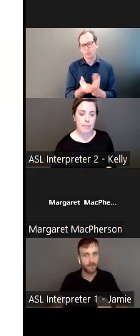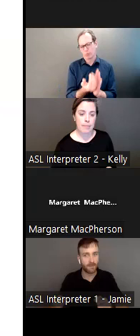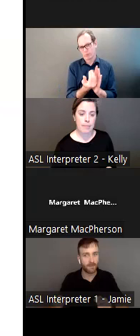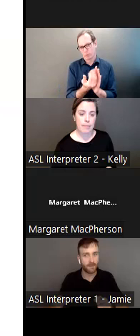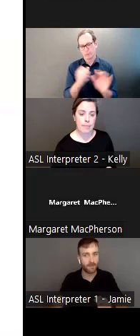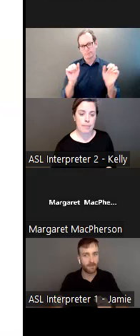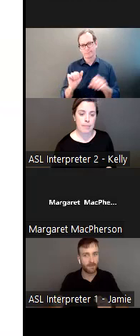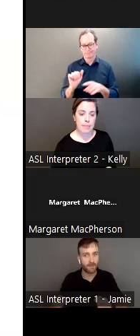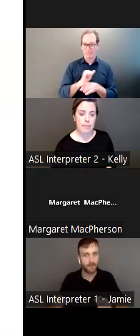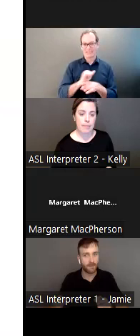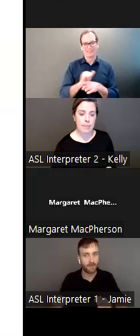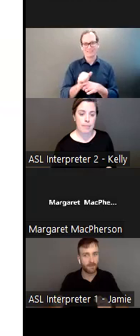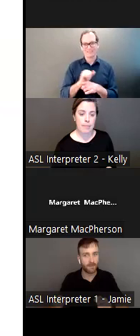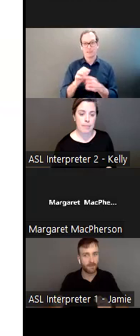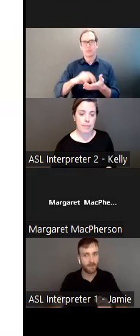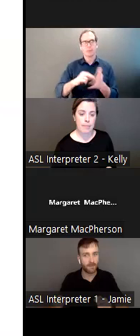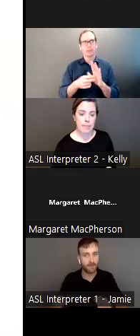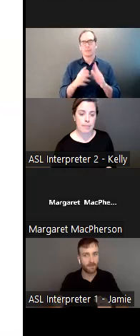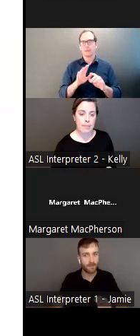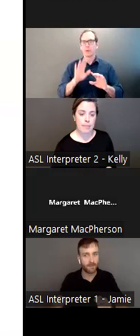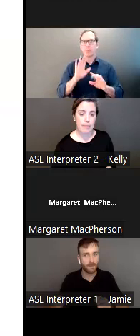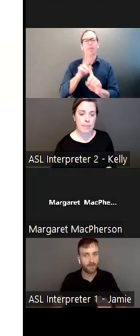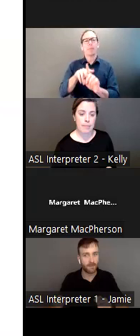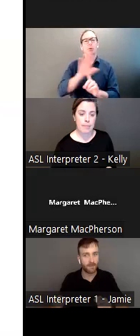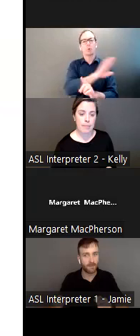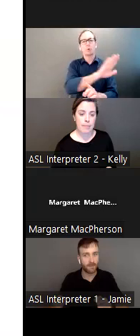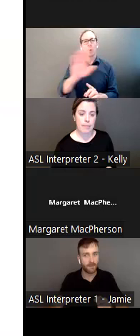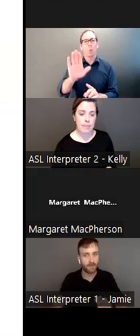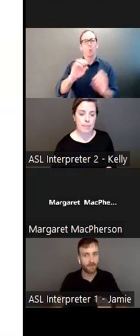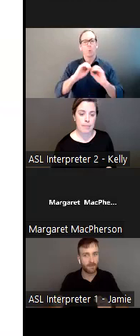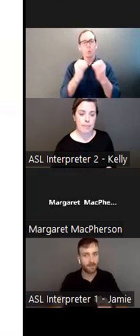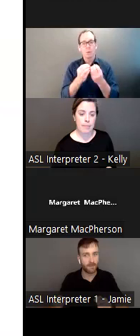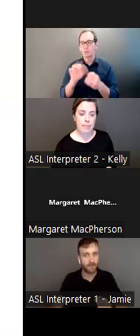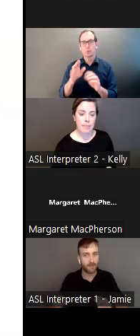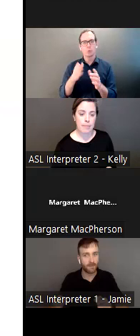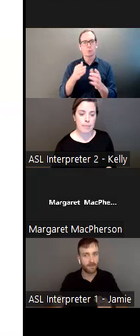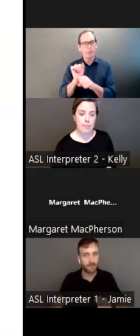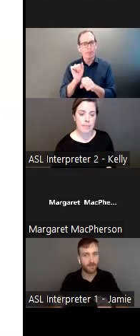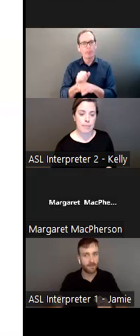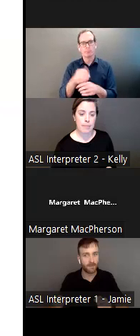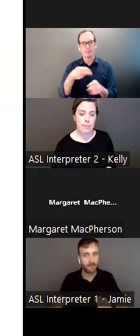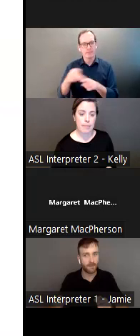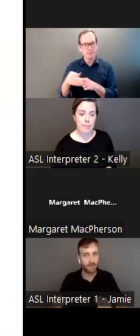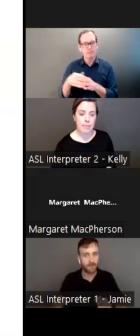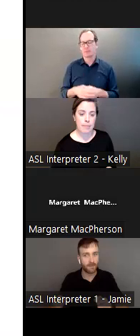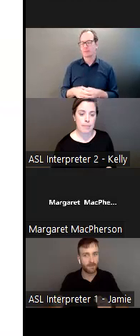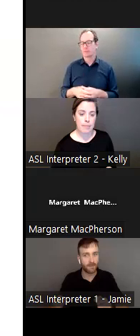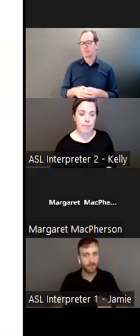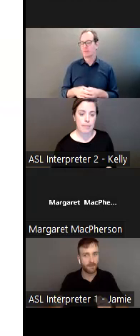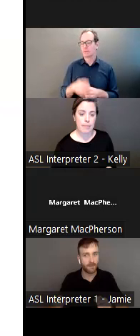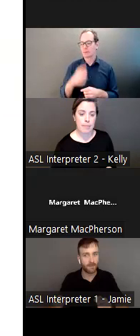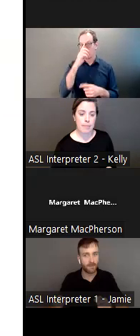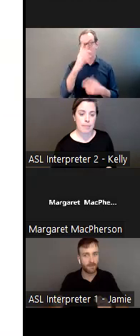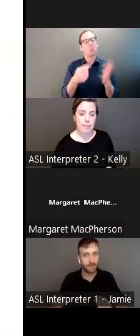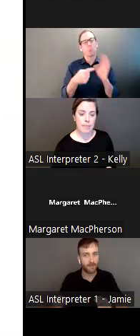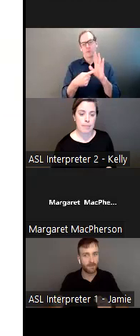about what it's like to be in your space, or what it's like to be a provider that works in someone else's space. So as a home visitor, for